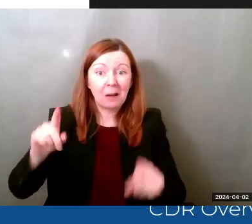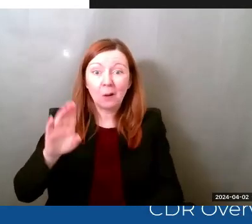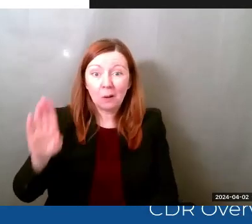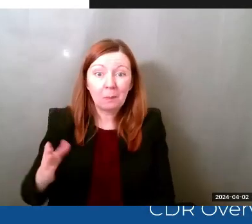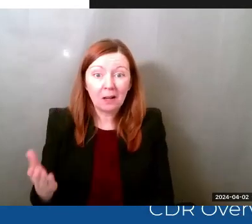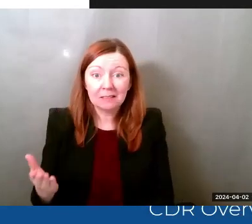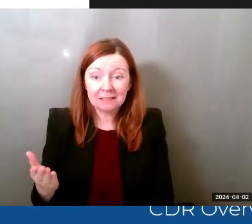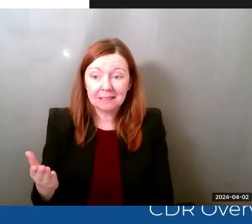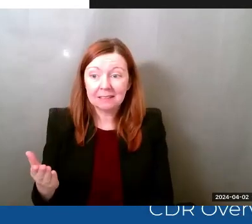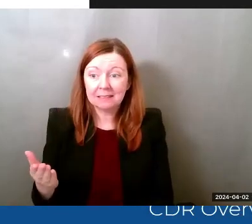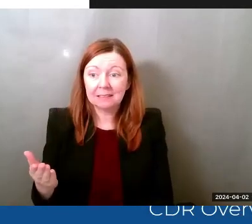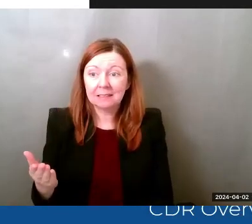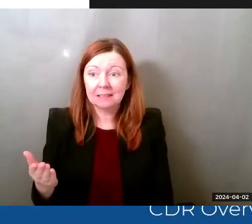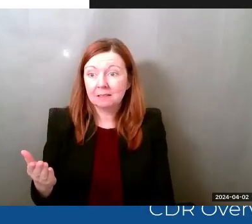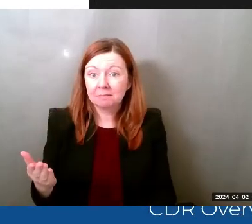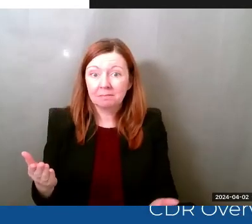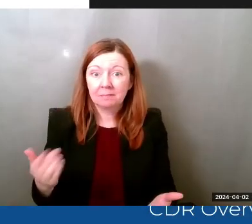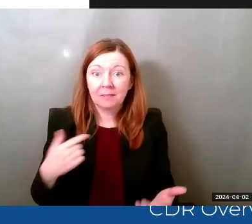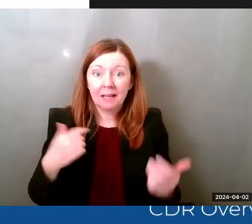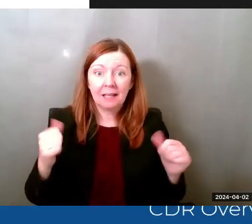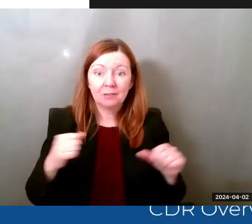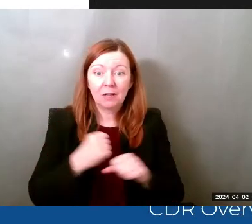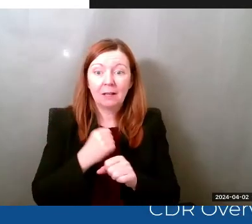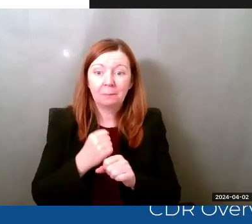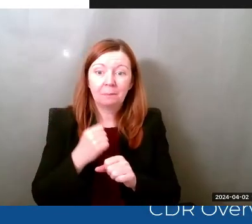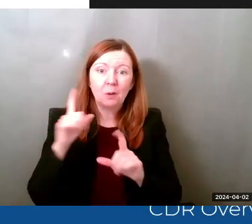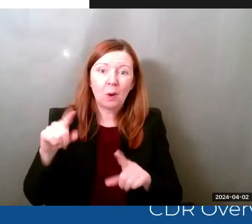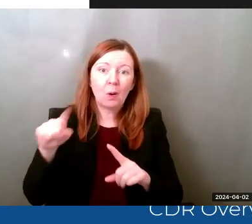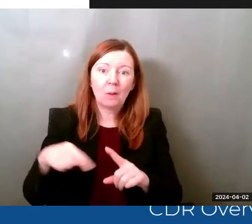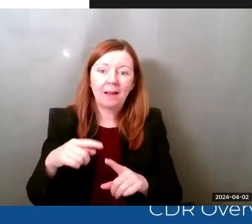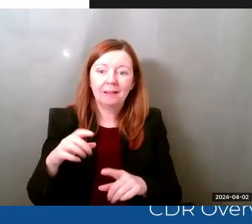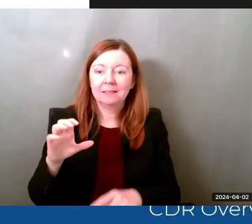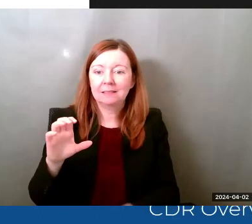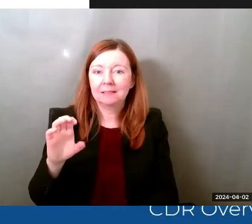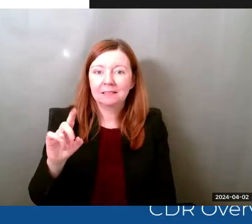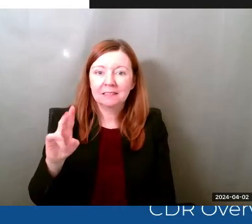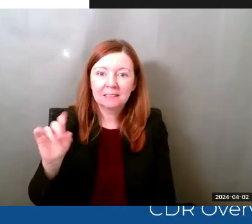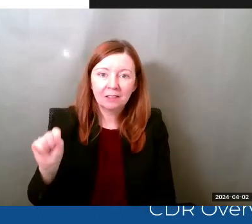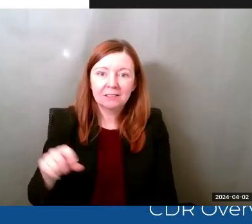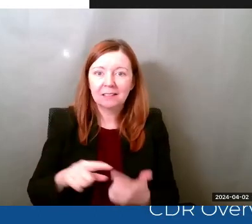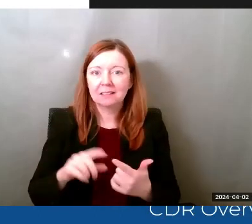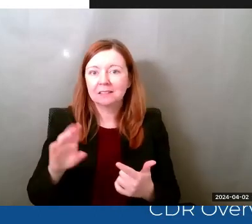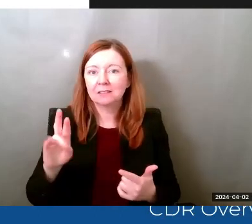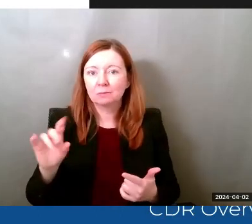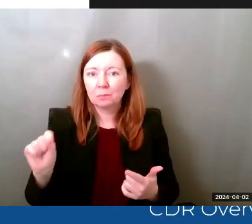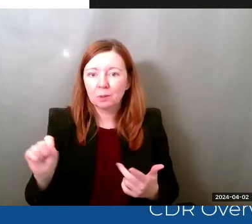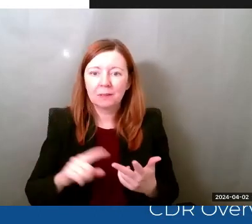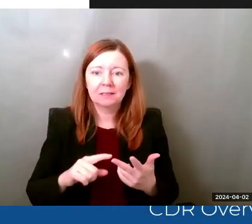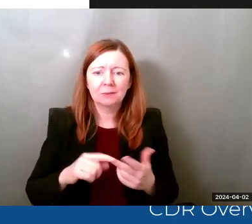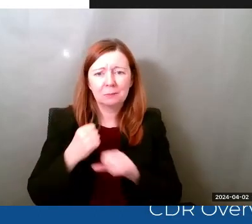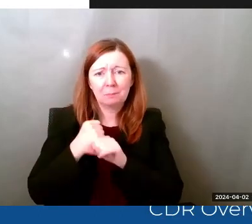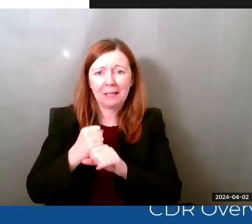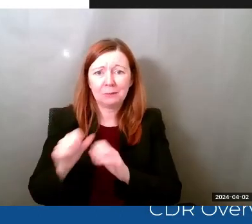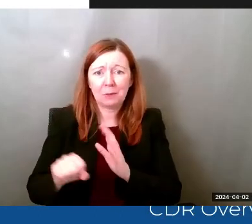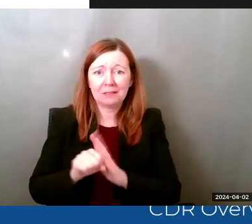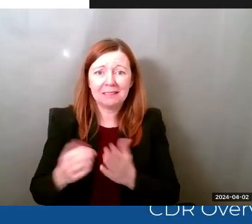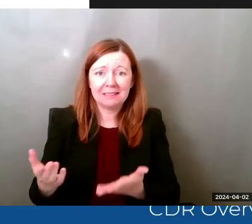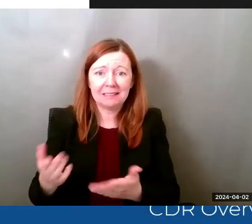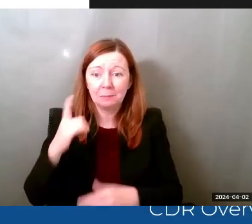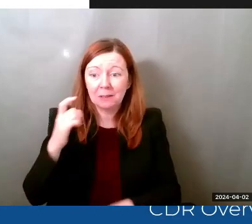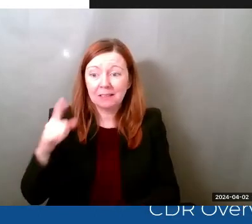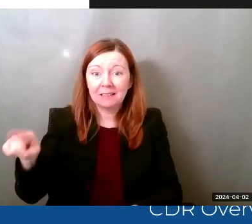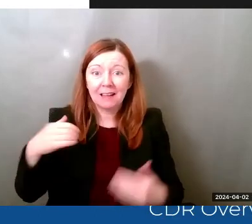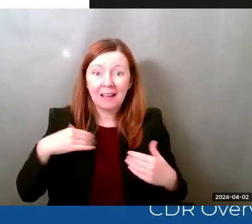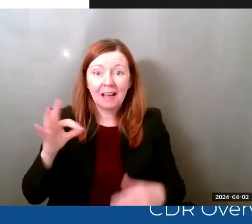Boston, I try to make it when either the Celtics, the Bruins, or it's baseball season, because they